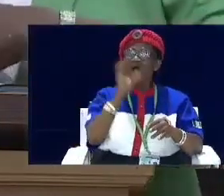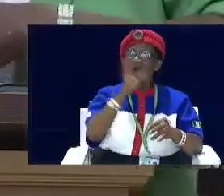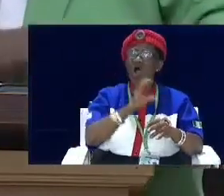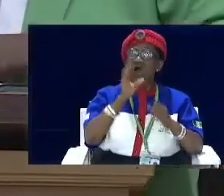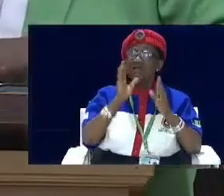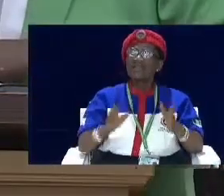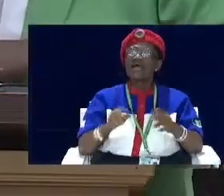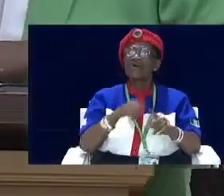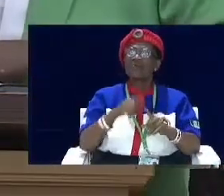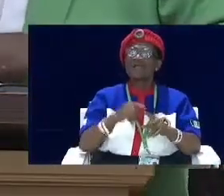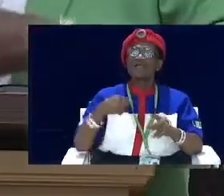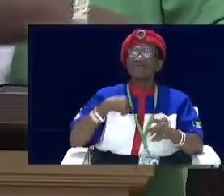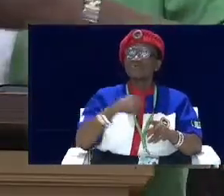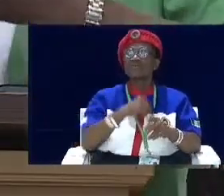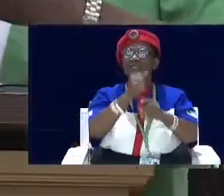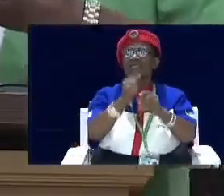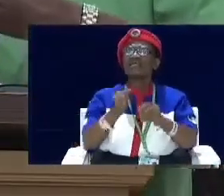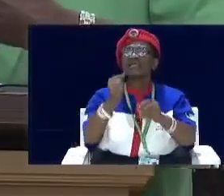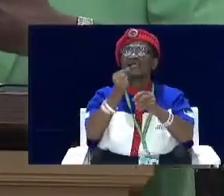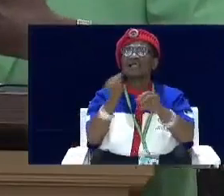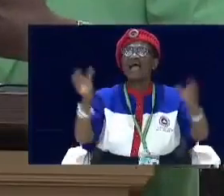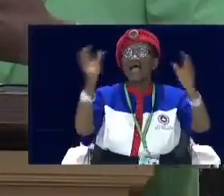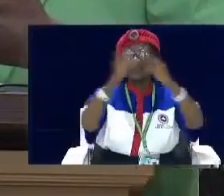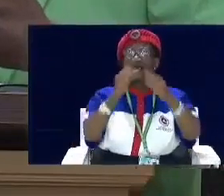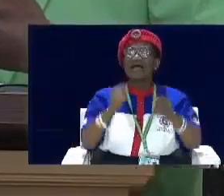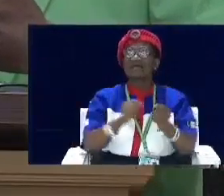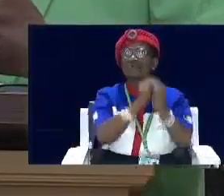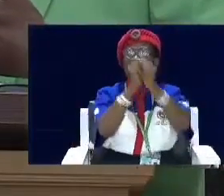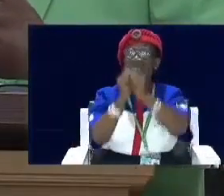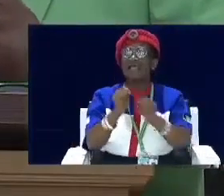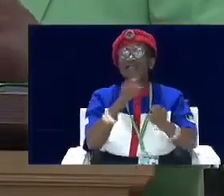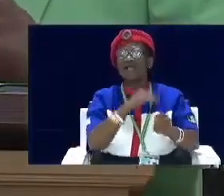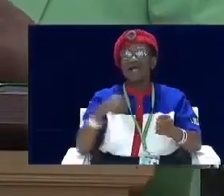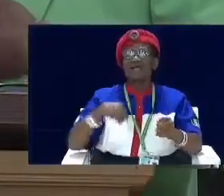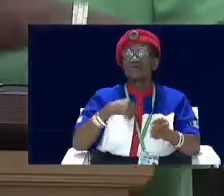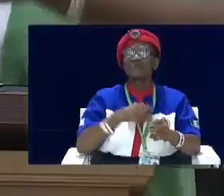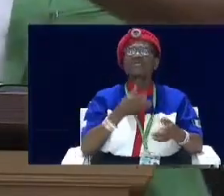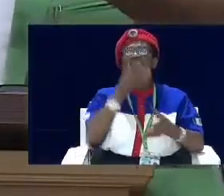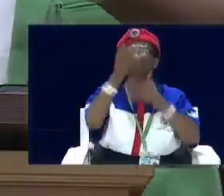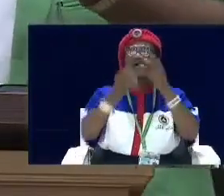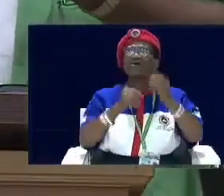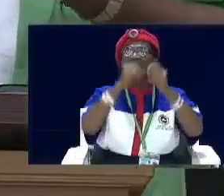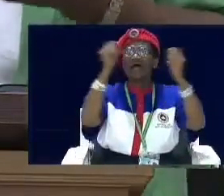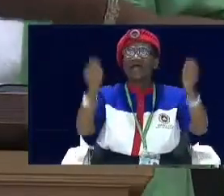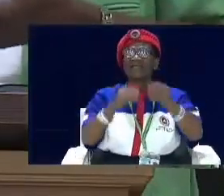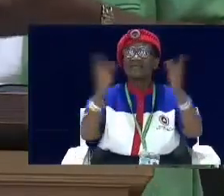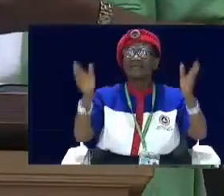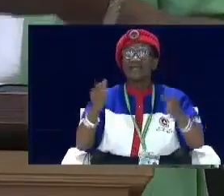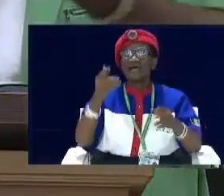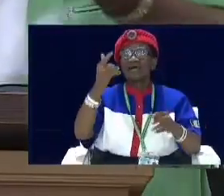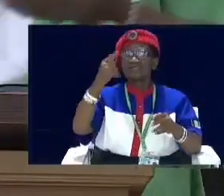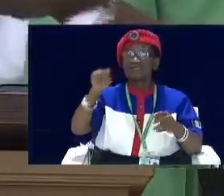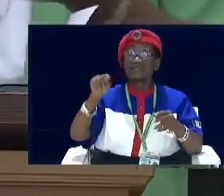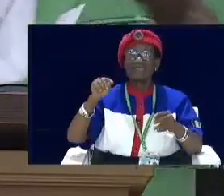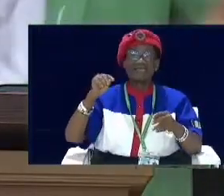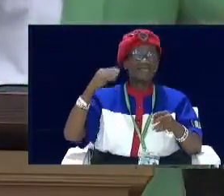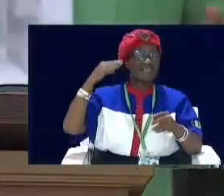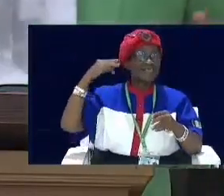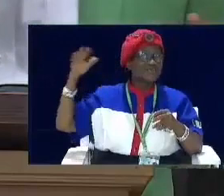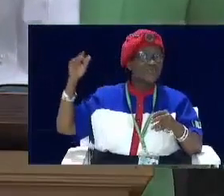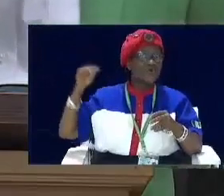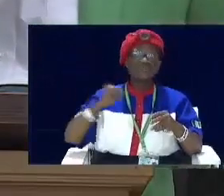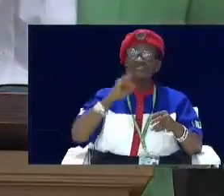gather together and we shout hallelujah, the noise is so much that the devil is